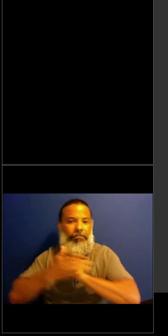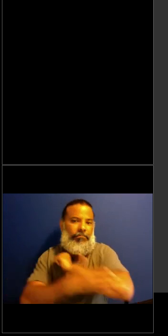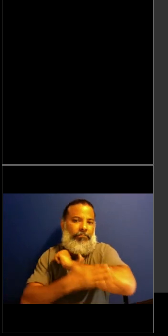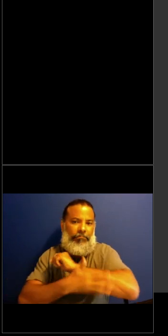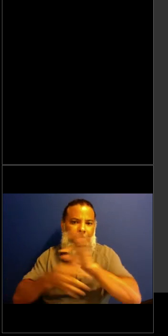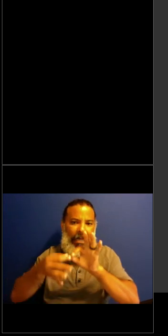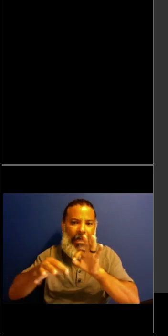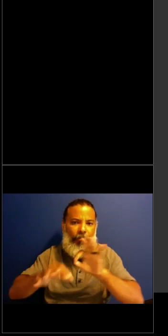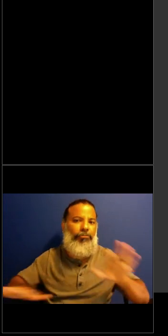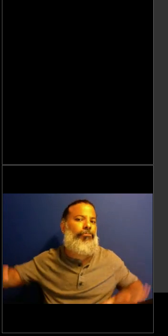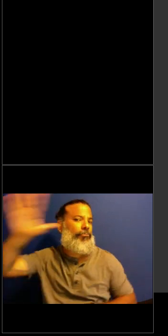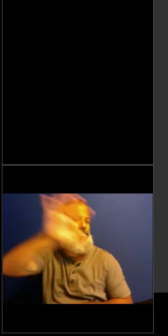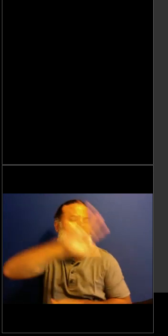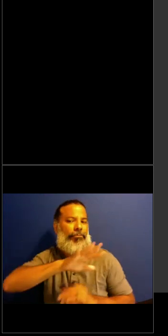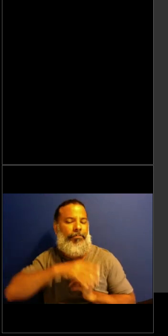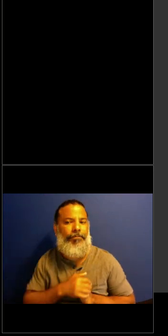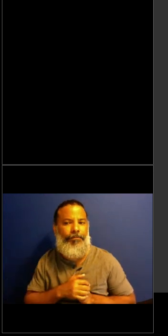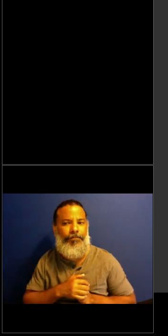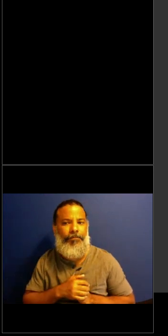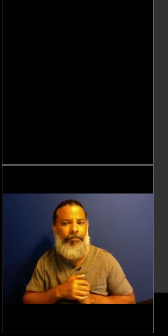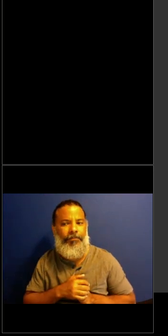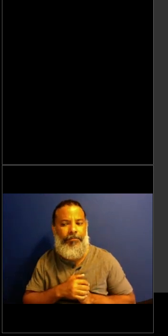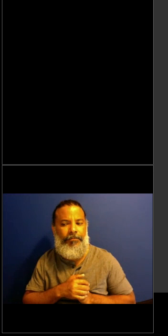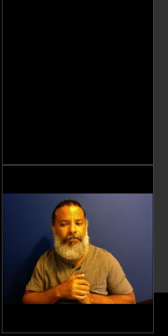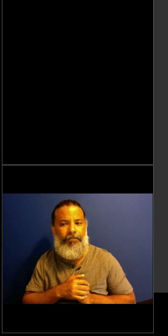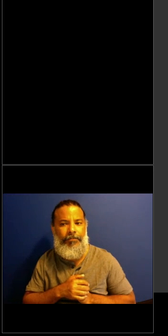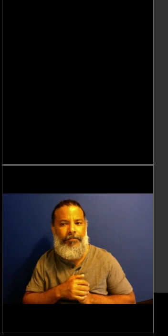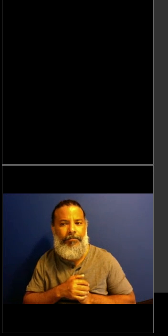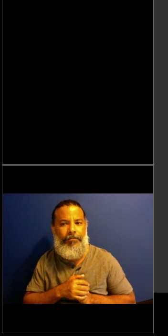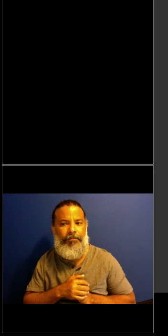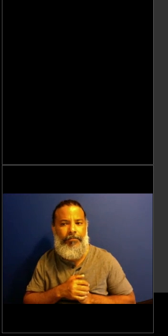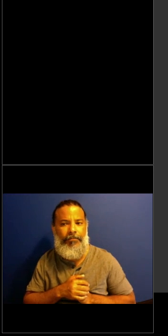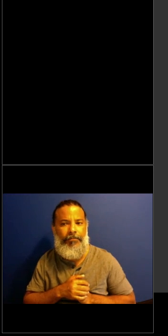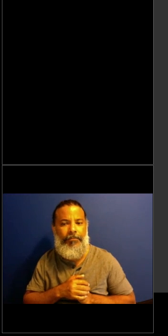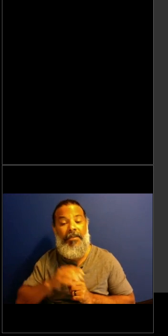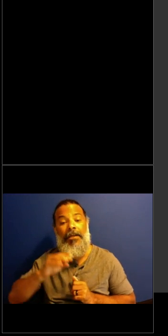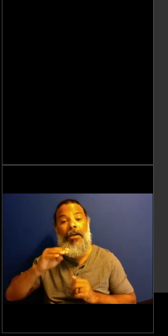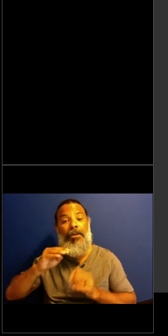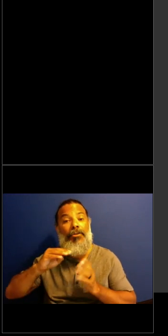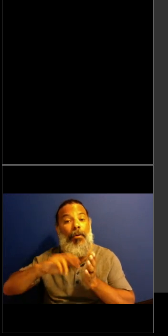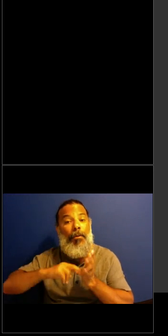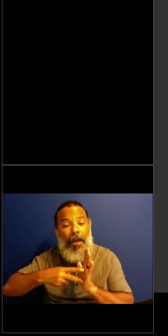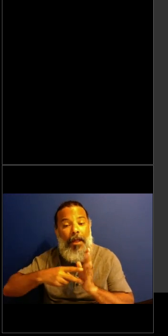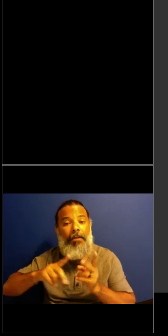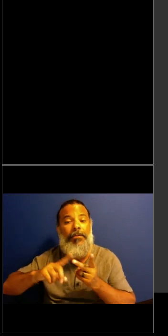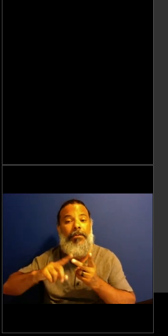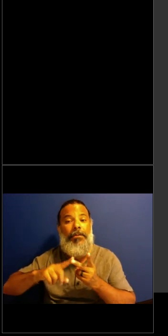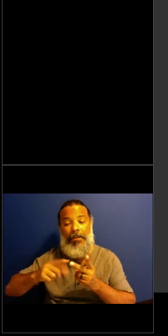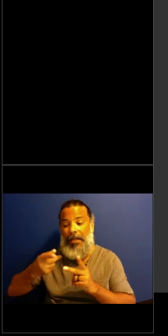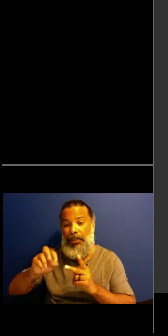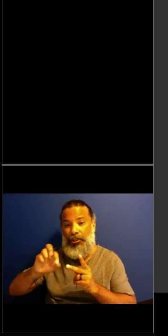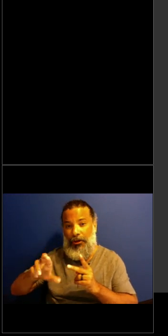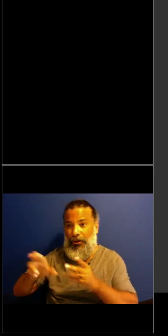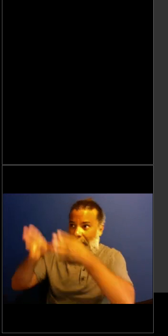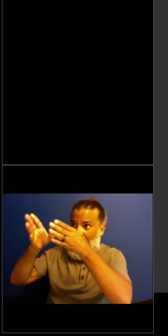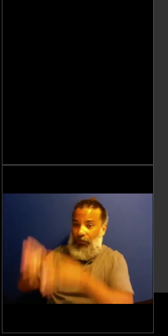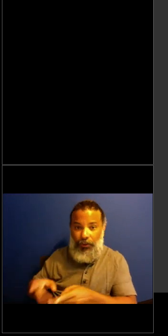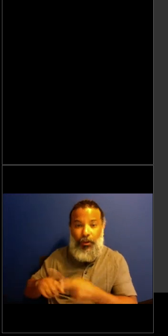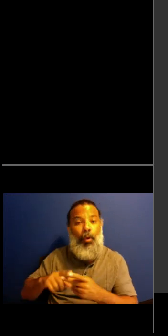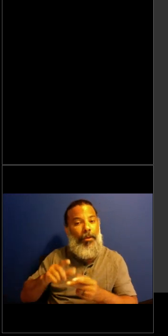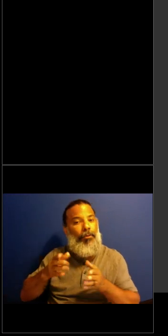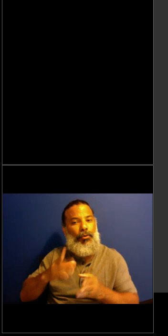not mutually exclusive categories either. So morphosyntactic gender agreement that genders the speaker or the